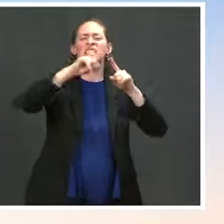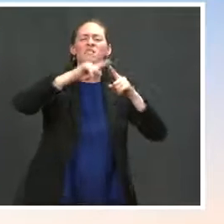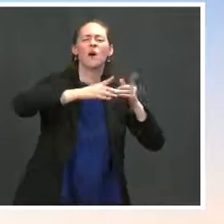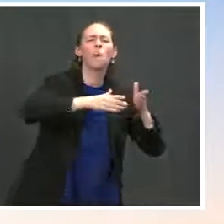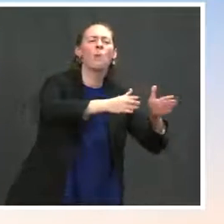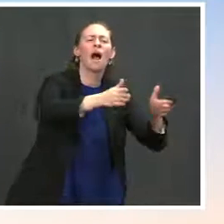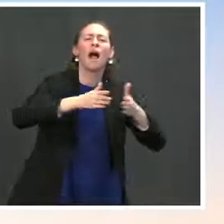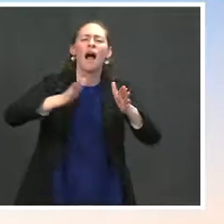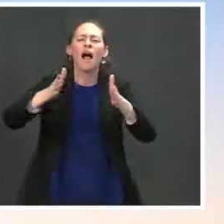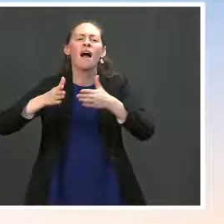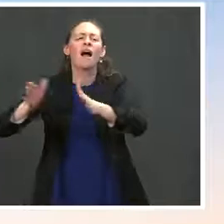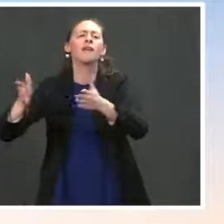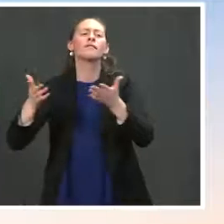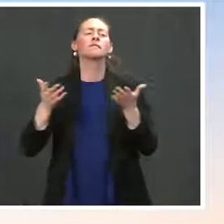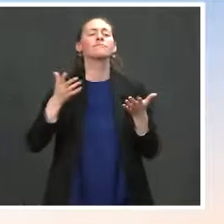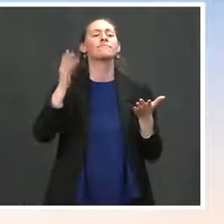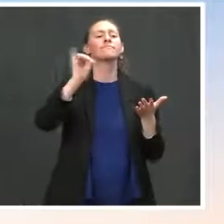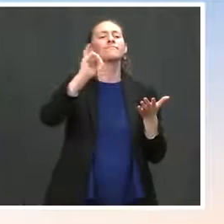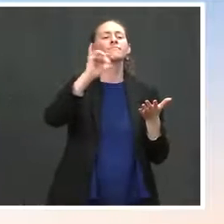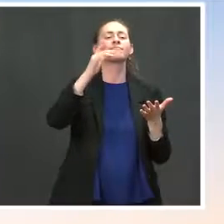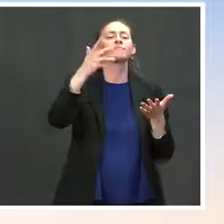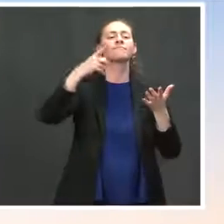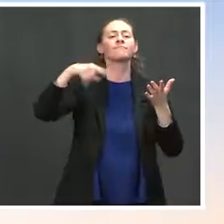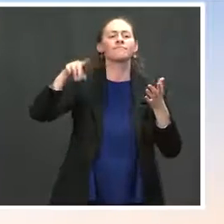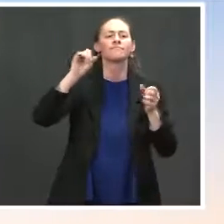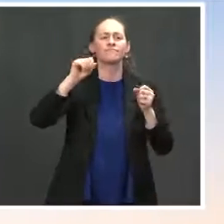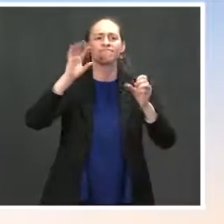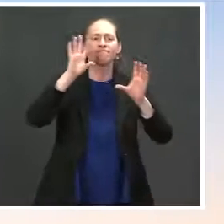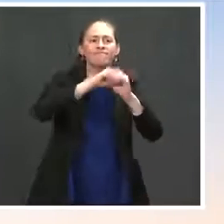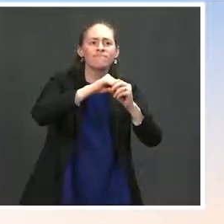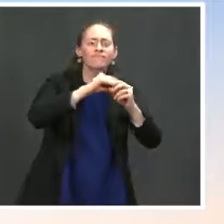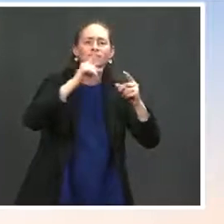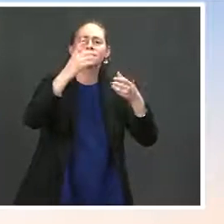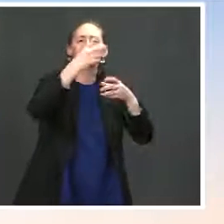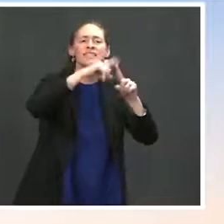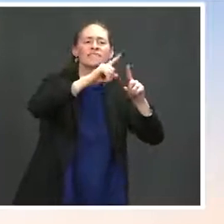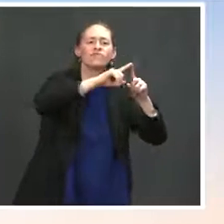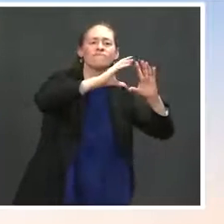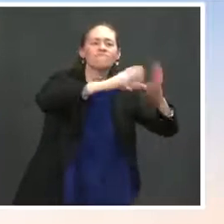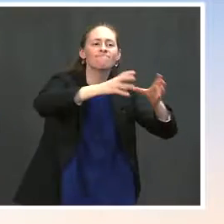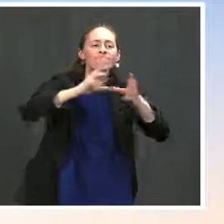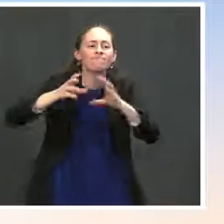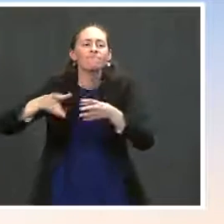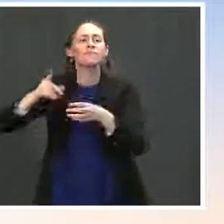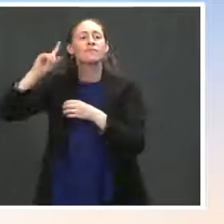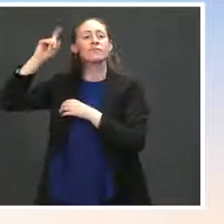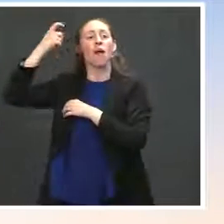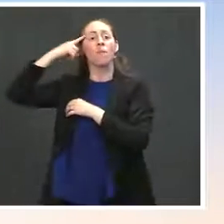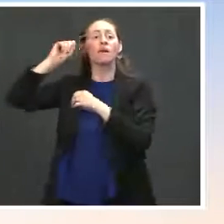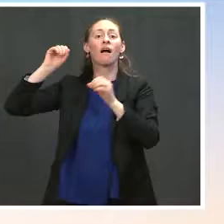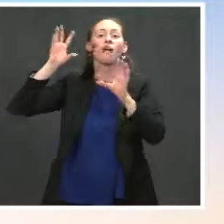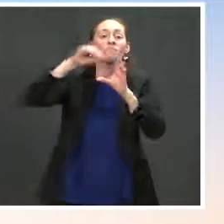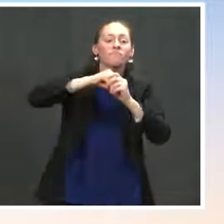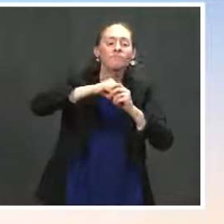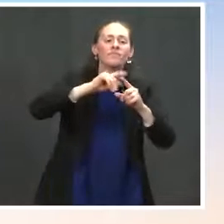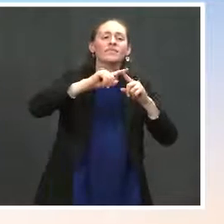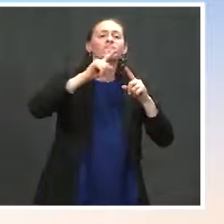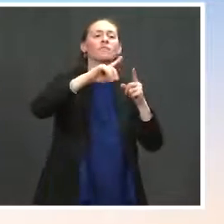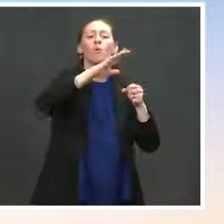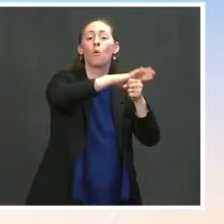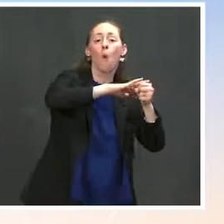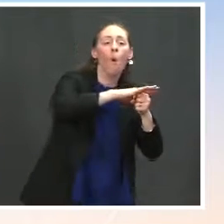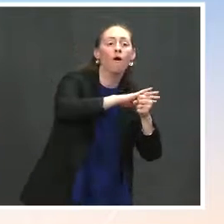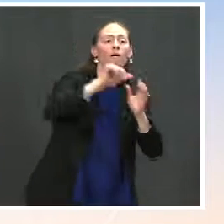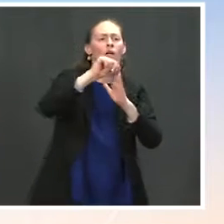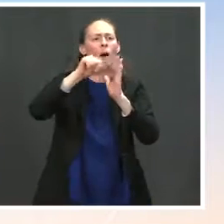include steps that can be taken within each sector or steps that can be taken by the government or local governments in partnership with